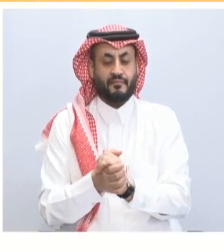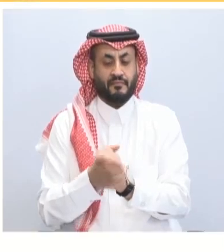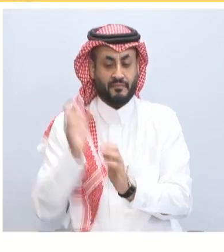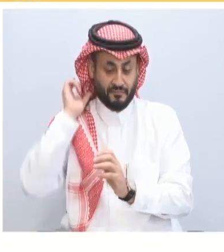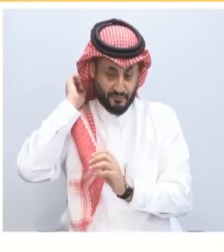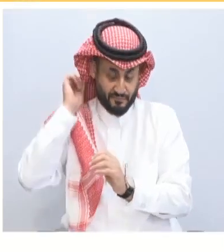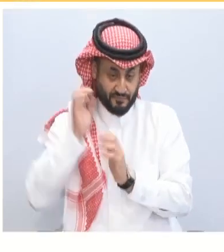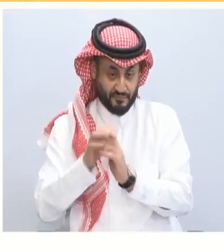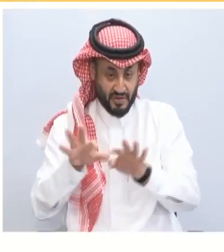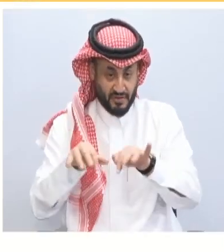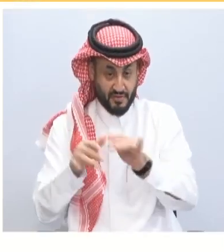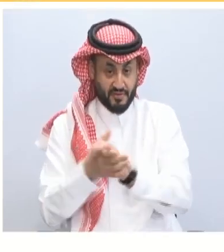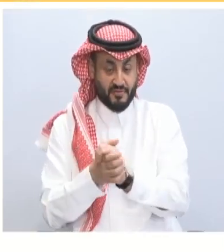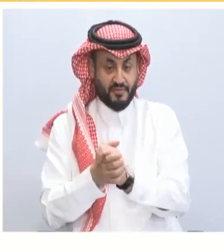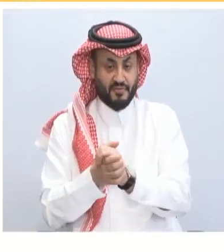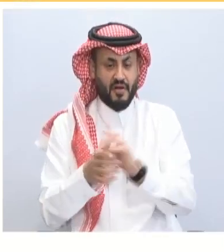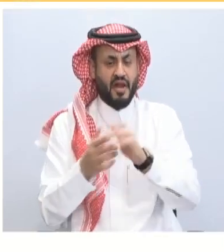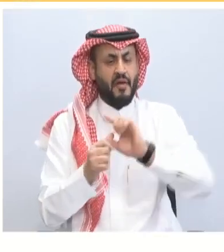Now, online or distance